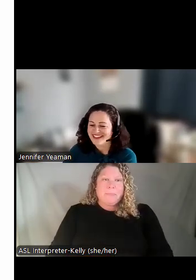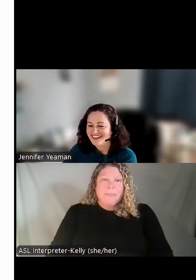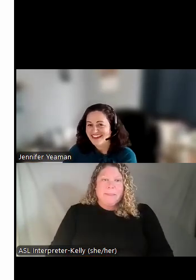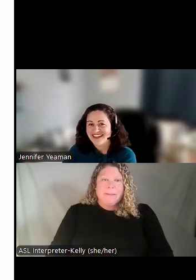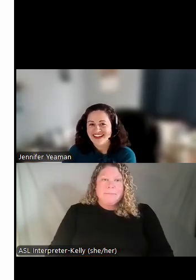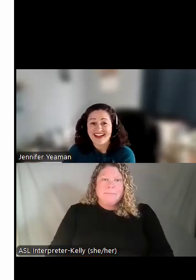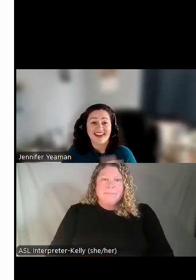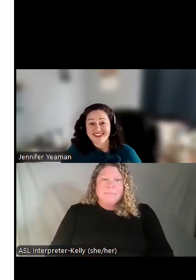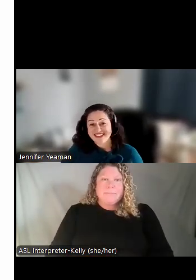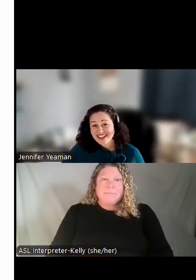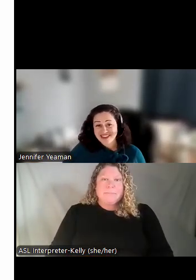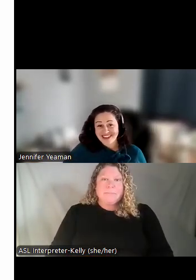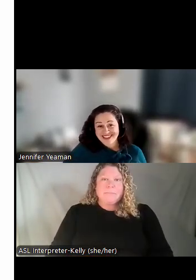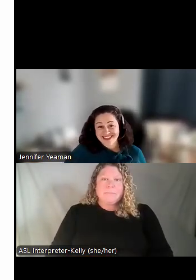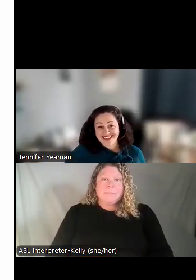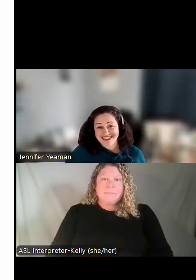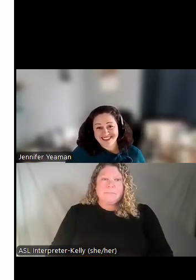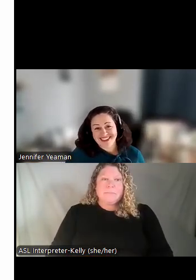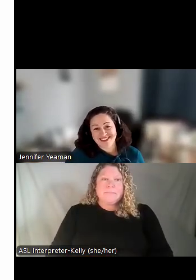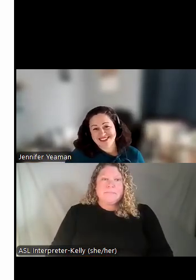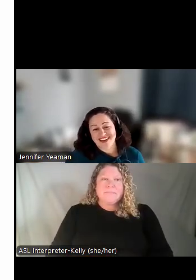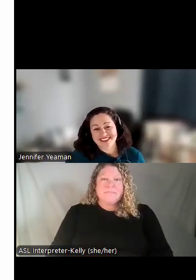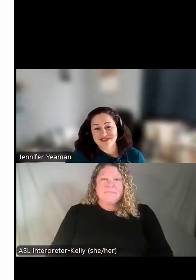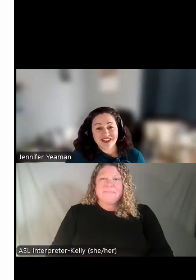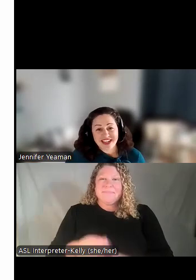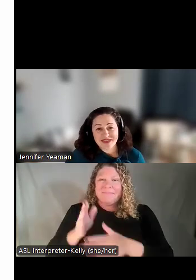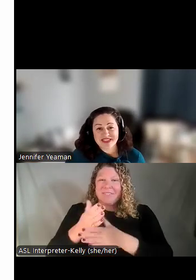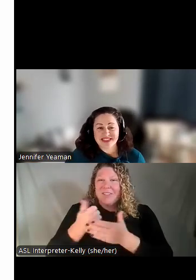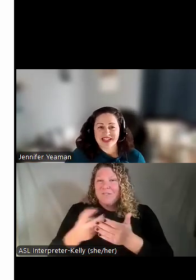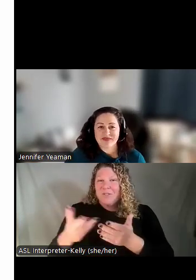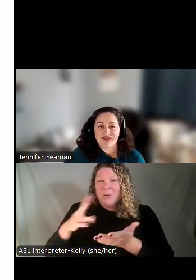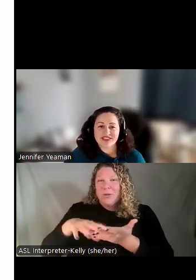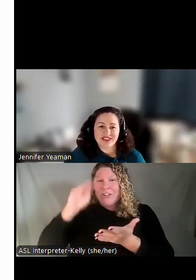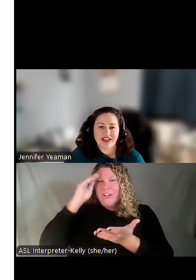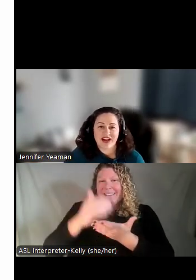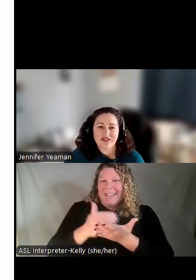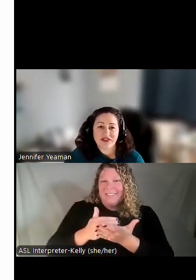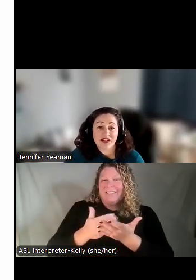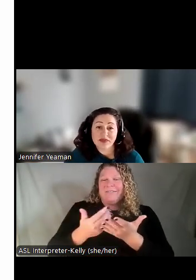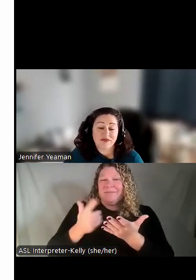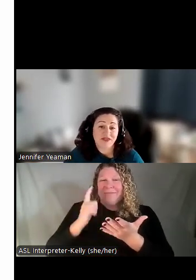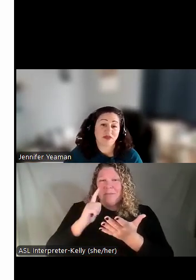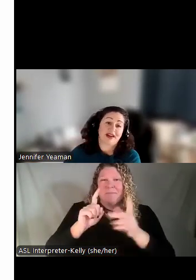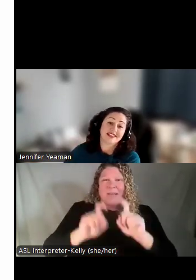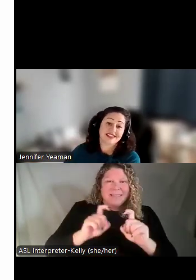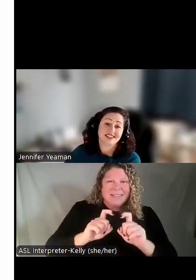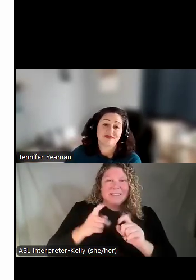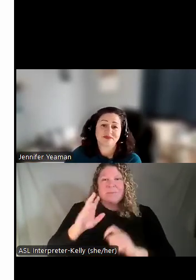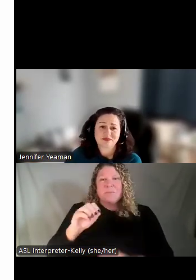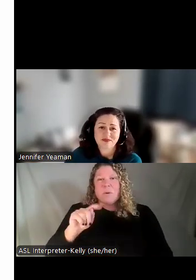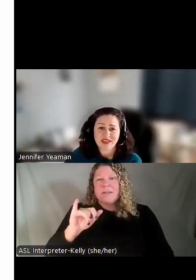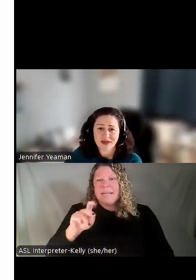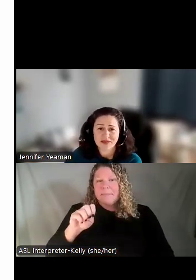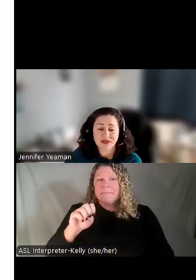All right. I've shared a couple of lessons learned when it comes to pilots and prototypes. I'm also going to offer a couple of mindful